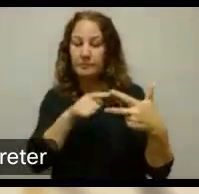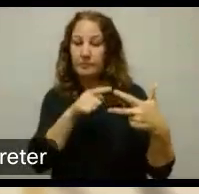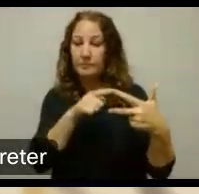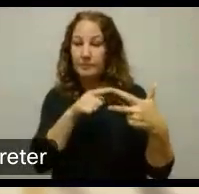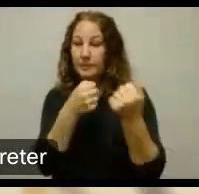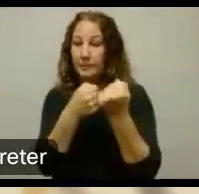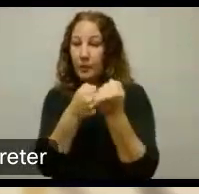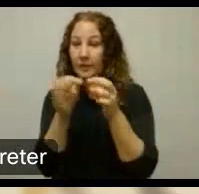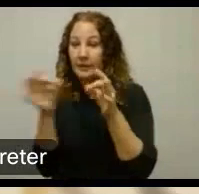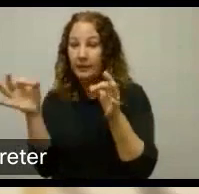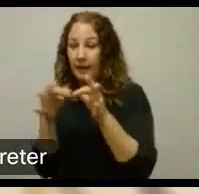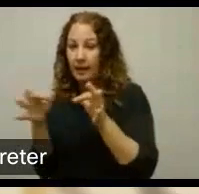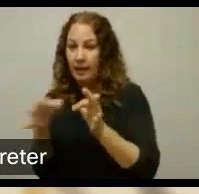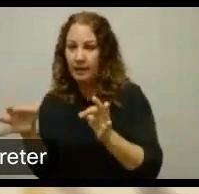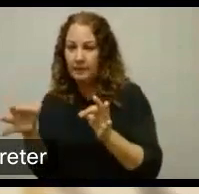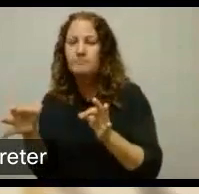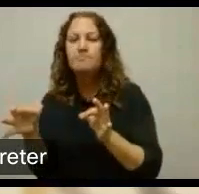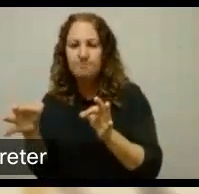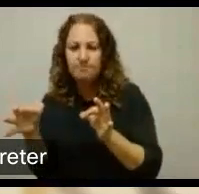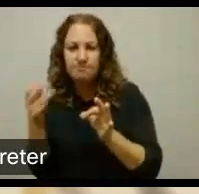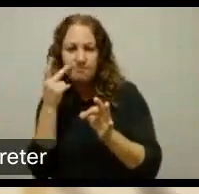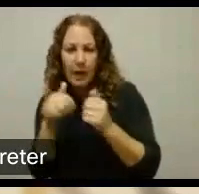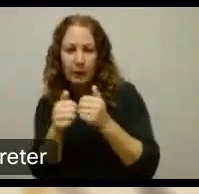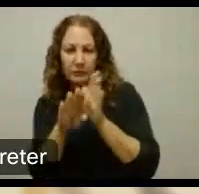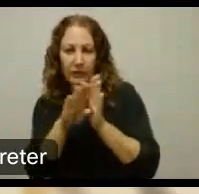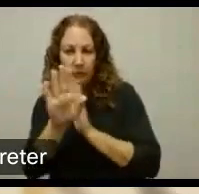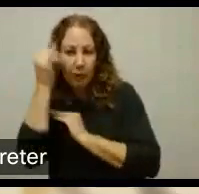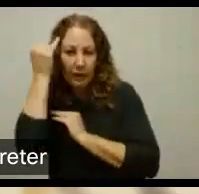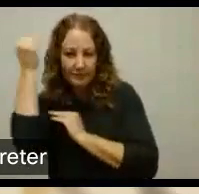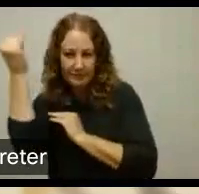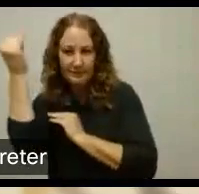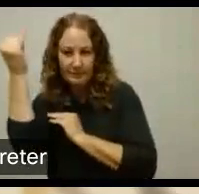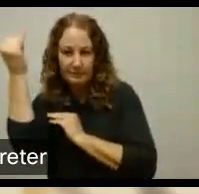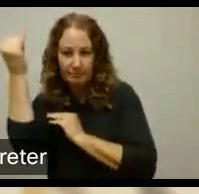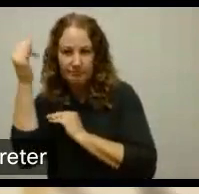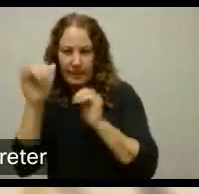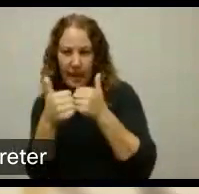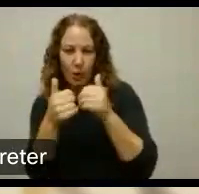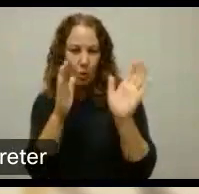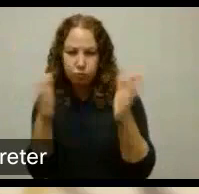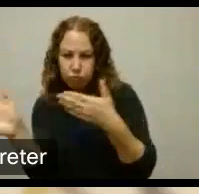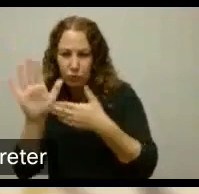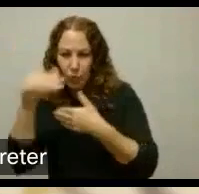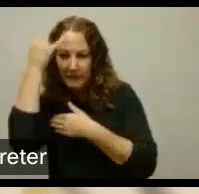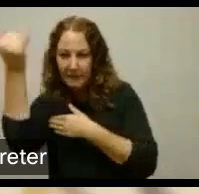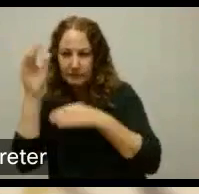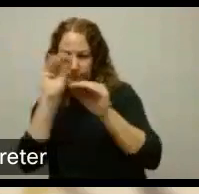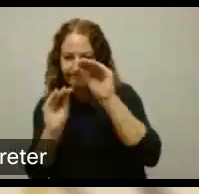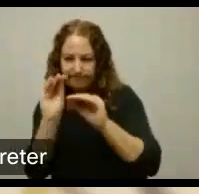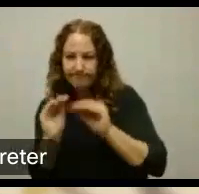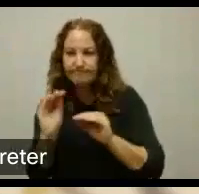we're going to look specifically at how to develop your ideas in that part and how to organize your ideas